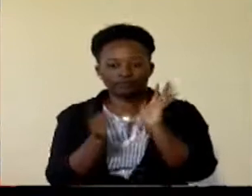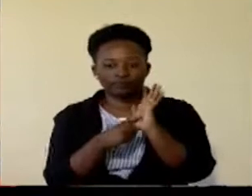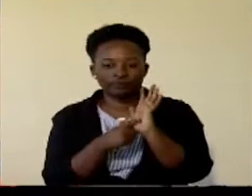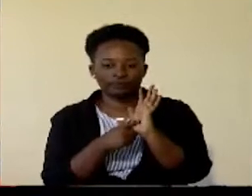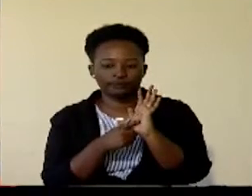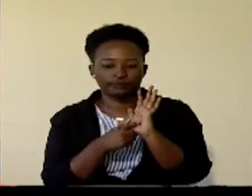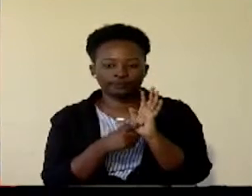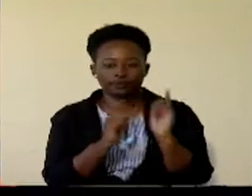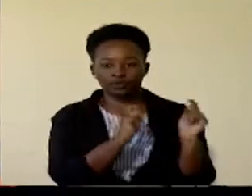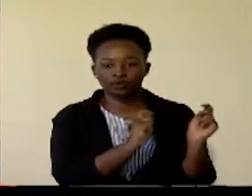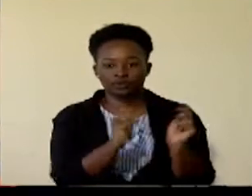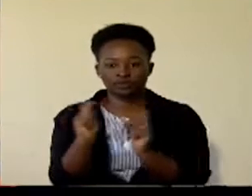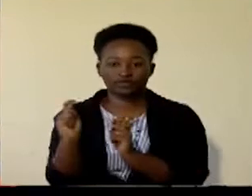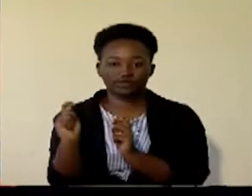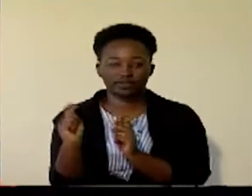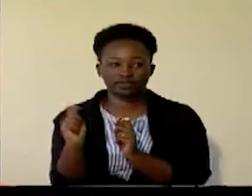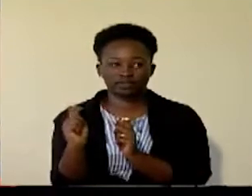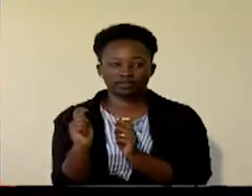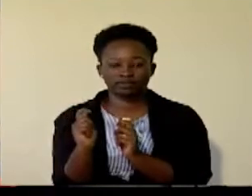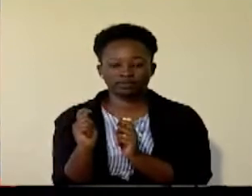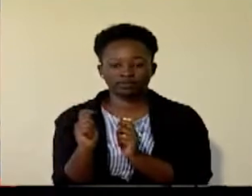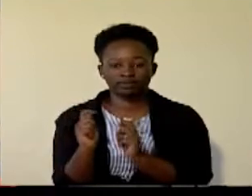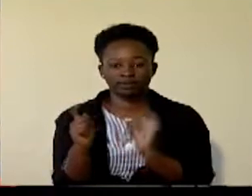minus transfers